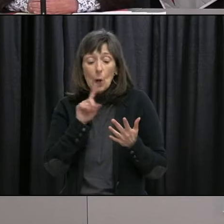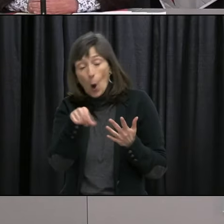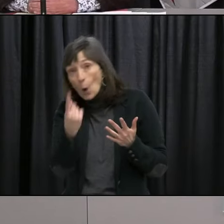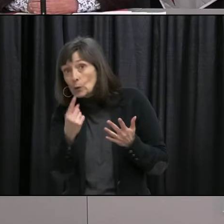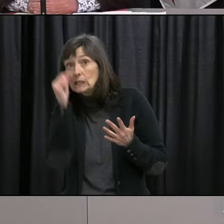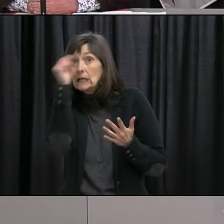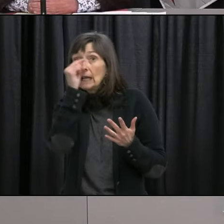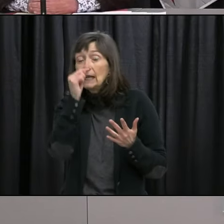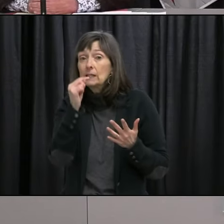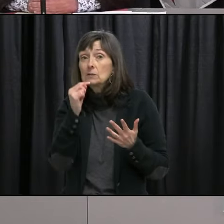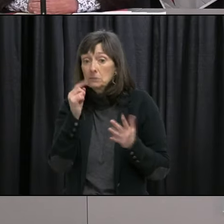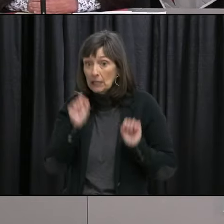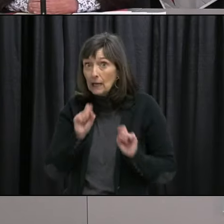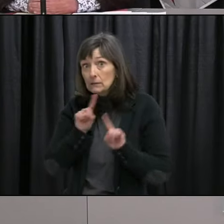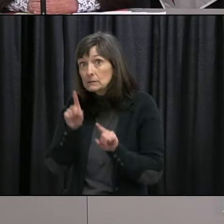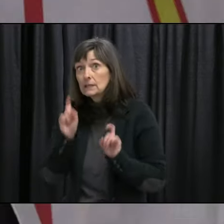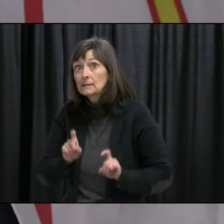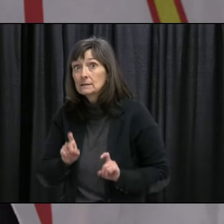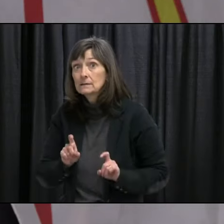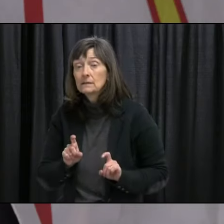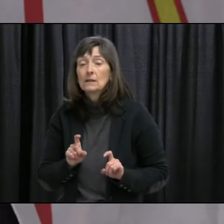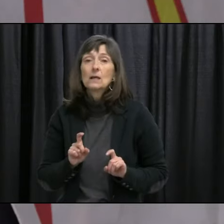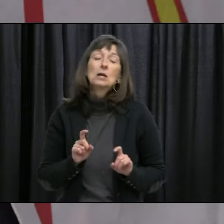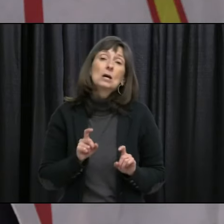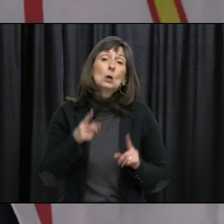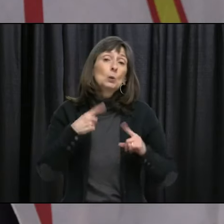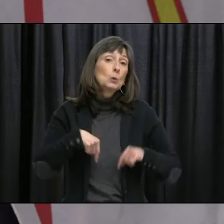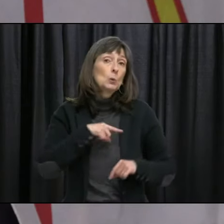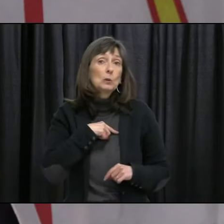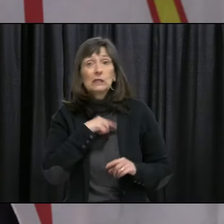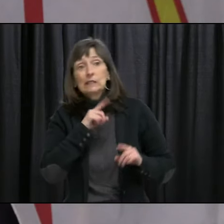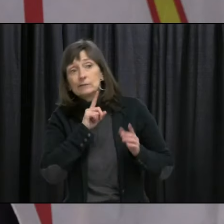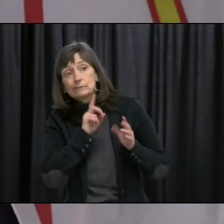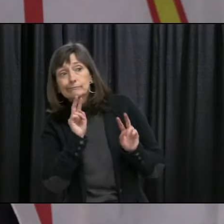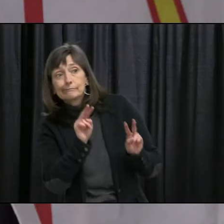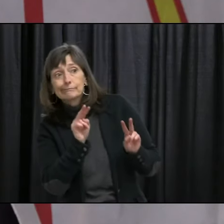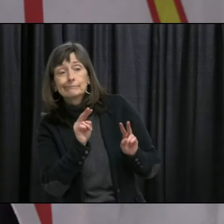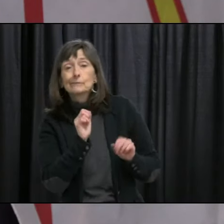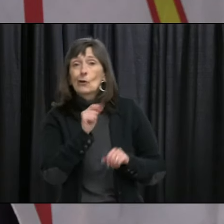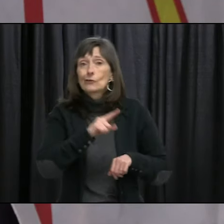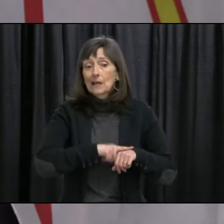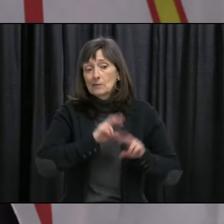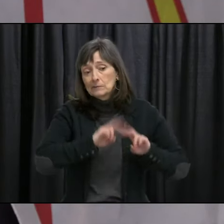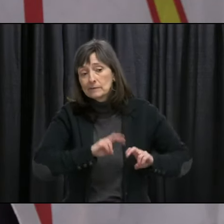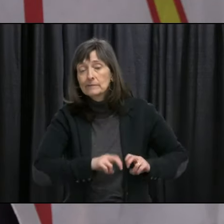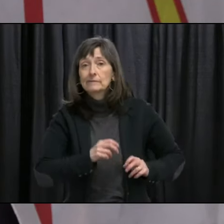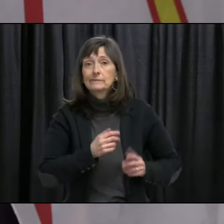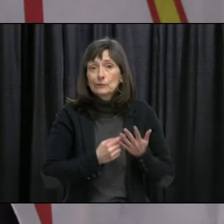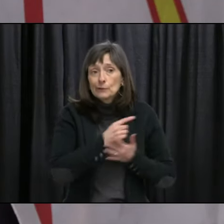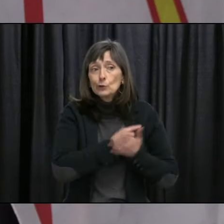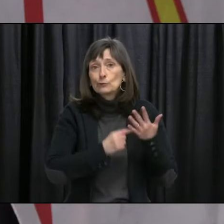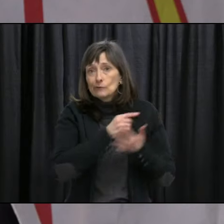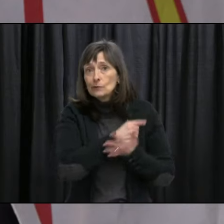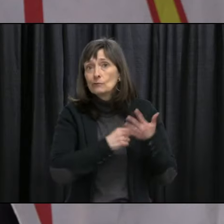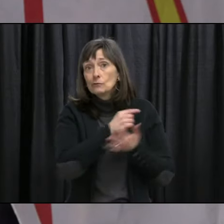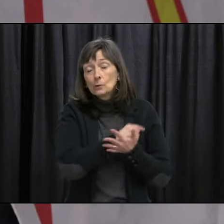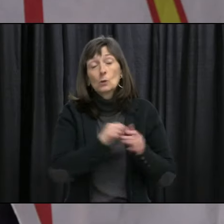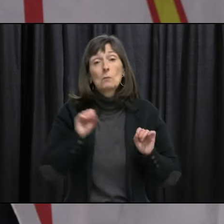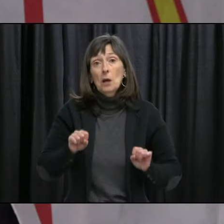emergent evidence all the time to decide how we should test and who we should test. And so it's quite possible that